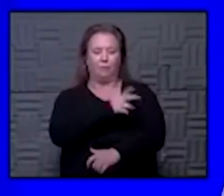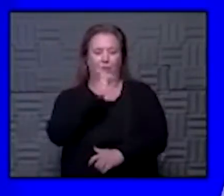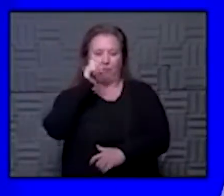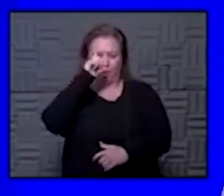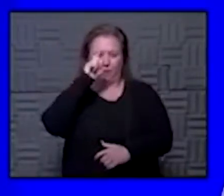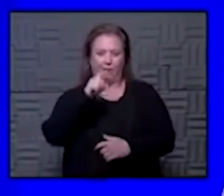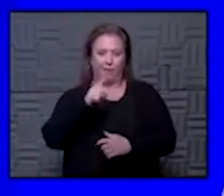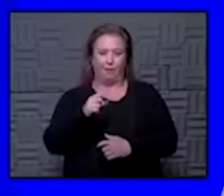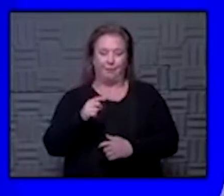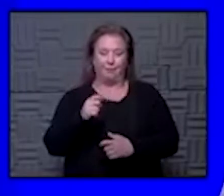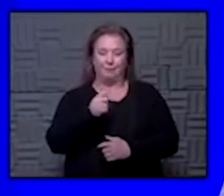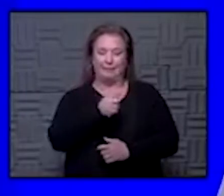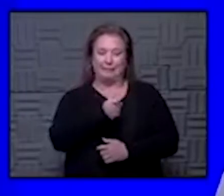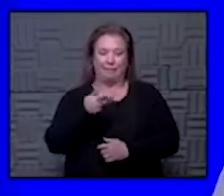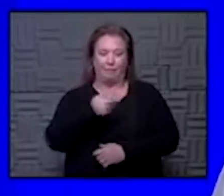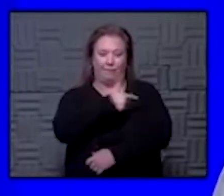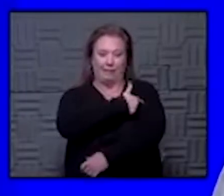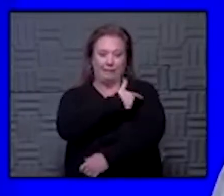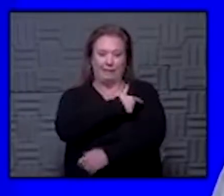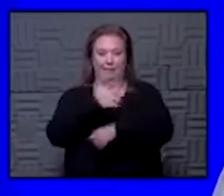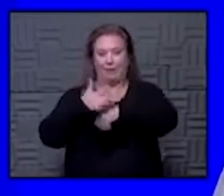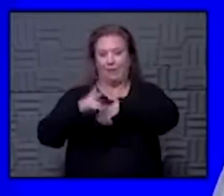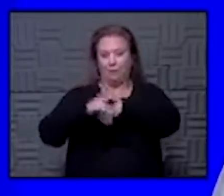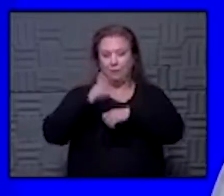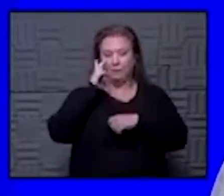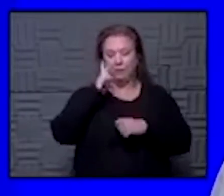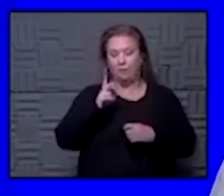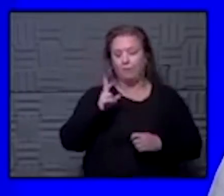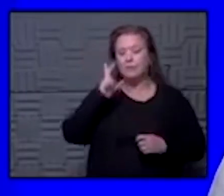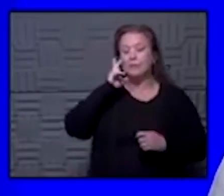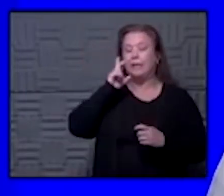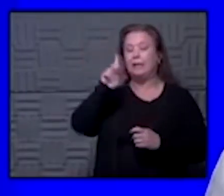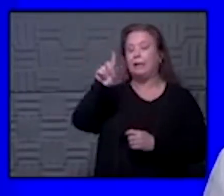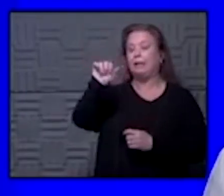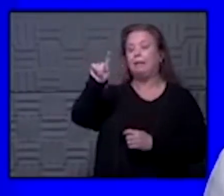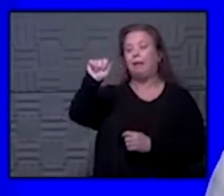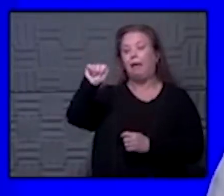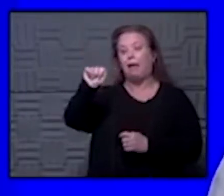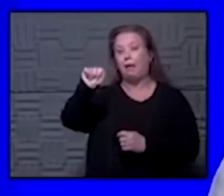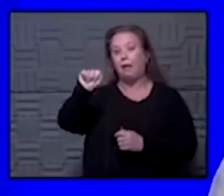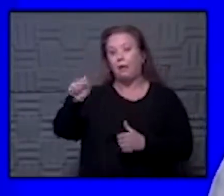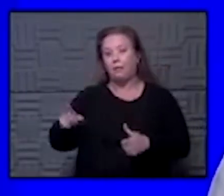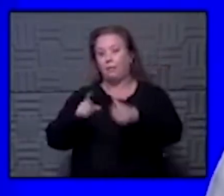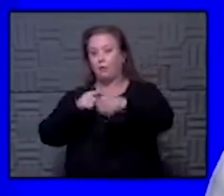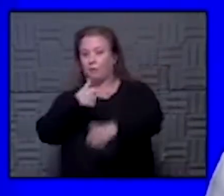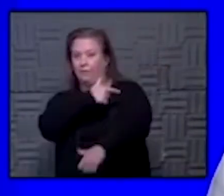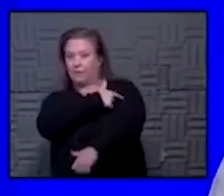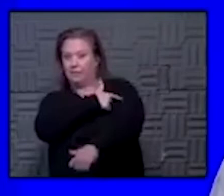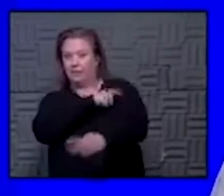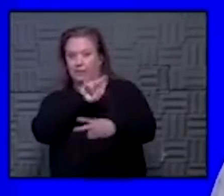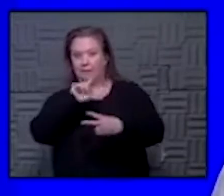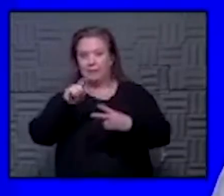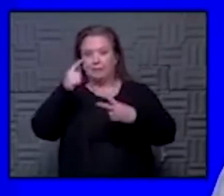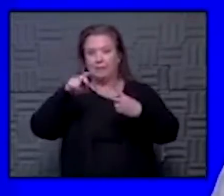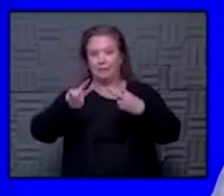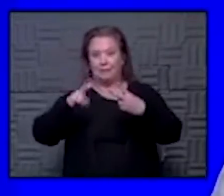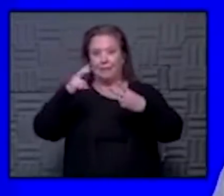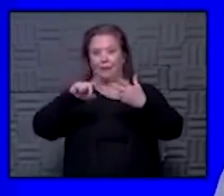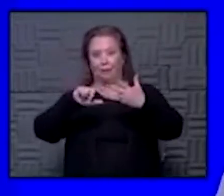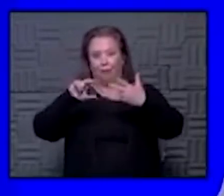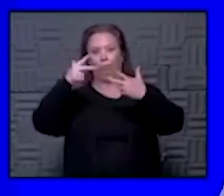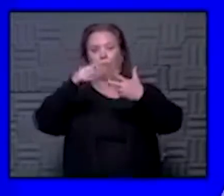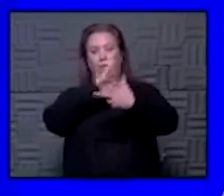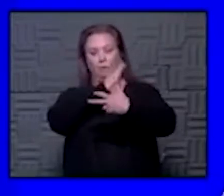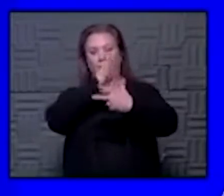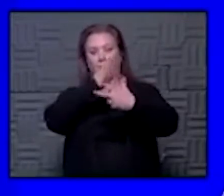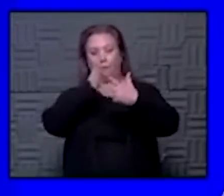vaccines available, though. And so we need to wait and see really what all of the data is once the first one comes out, then the second, then the third. These,